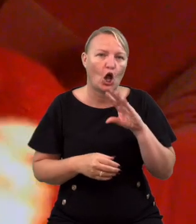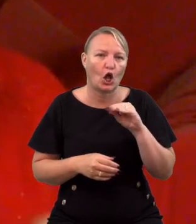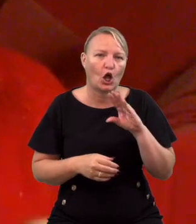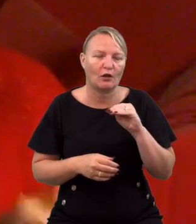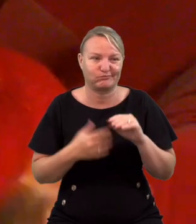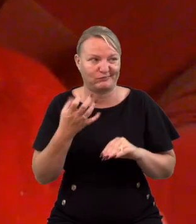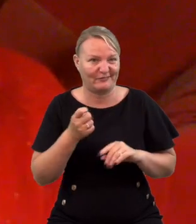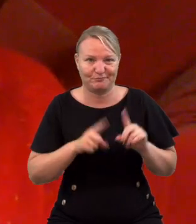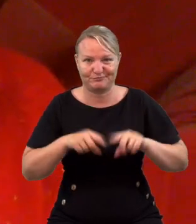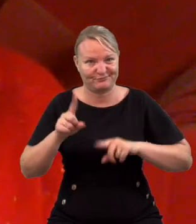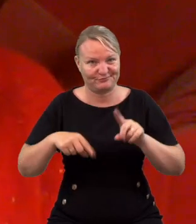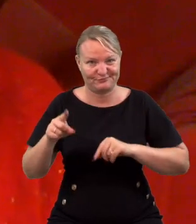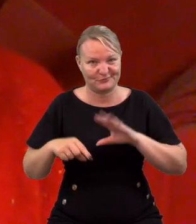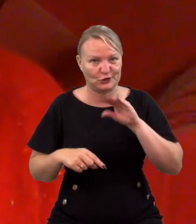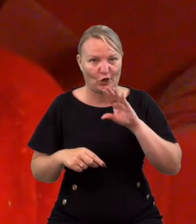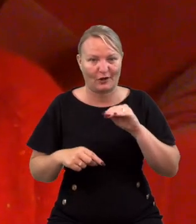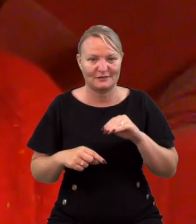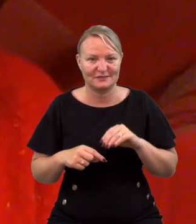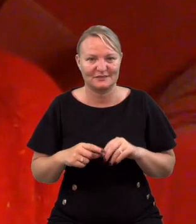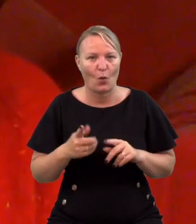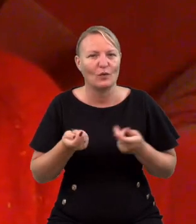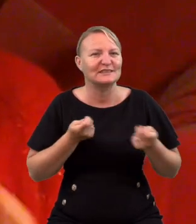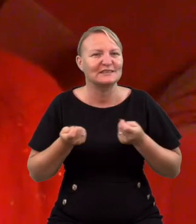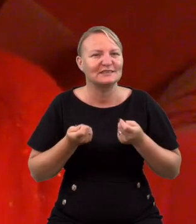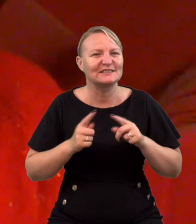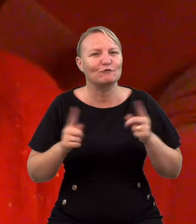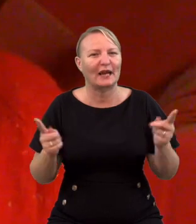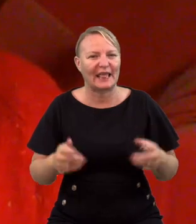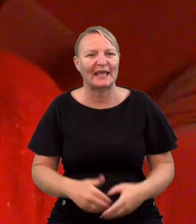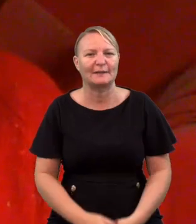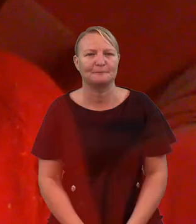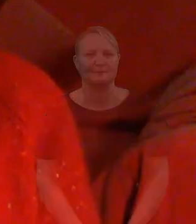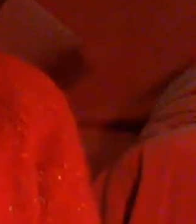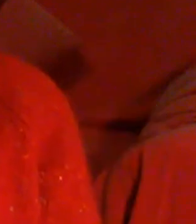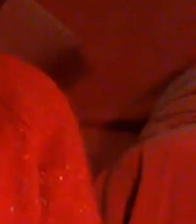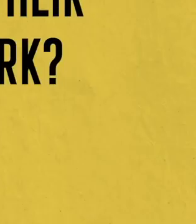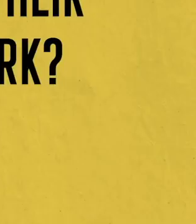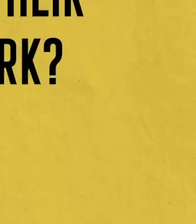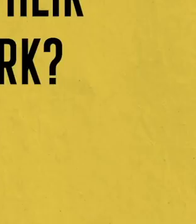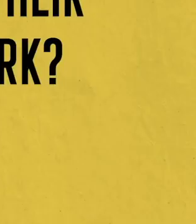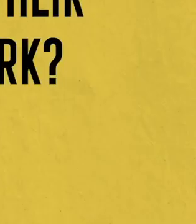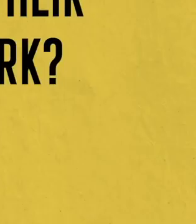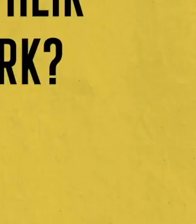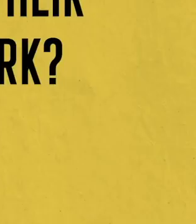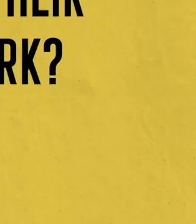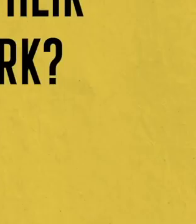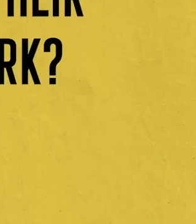the ducks, there are a variety of different ducks in the piece, all controlled in different ways.